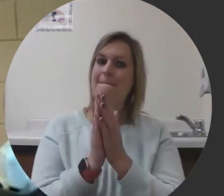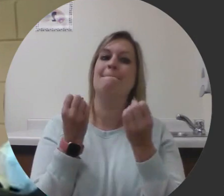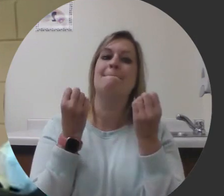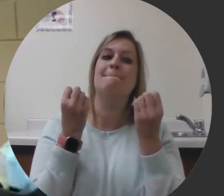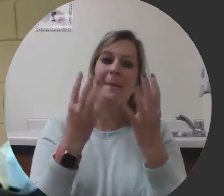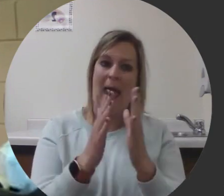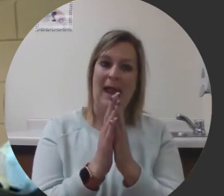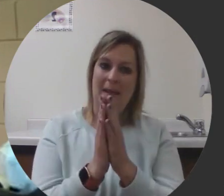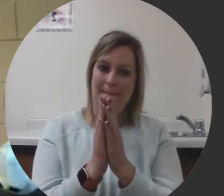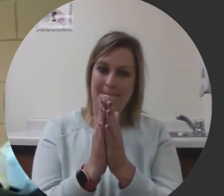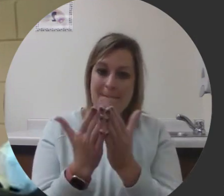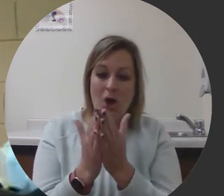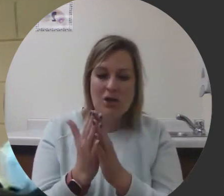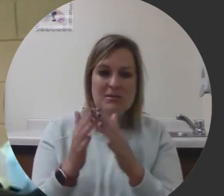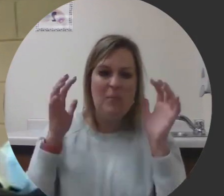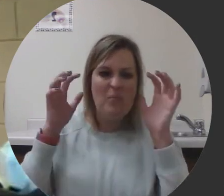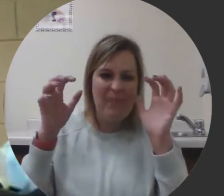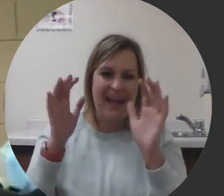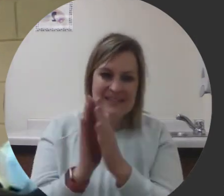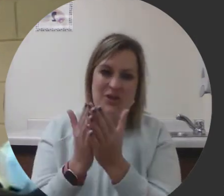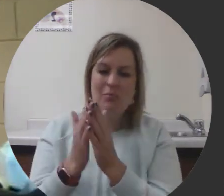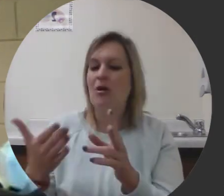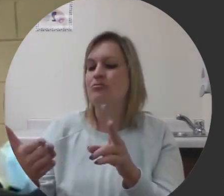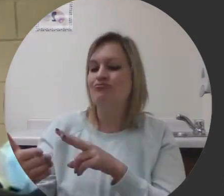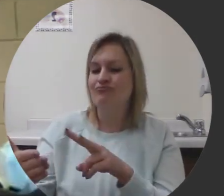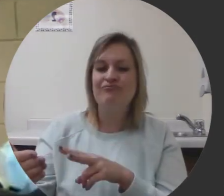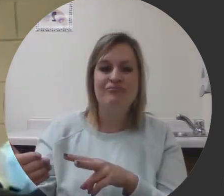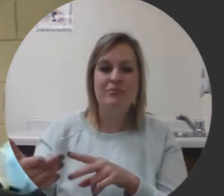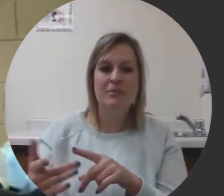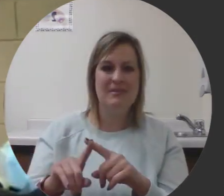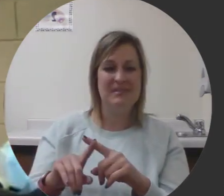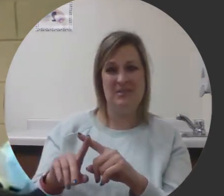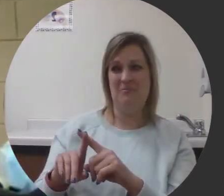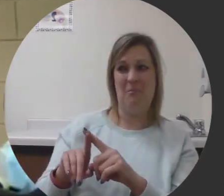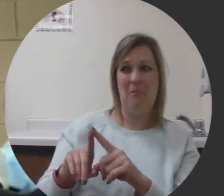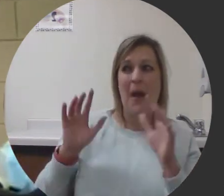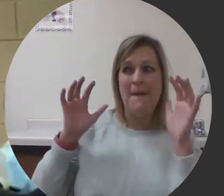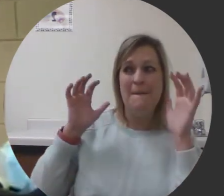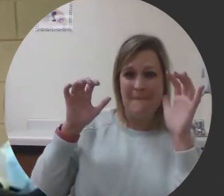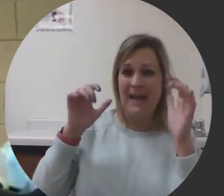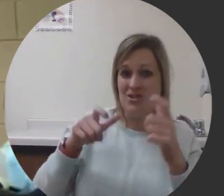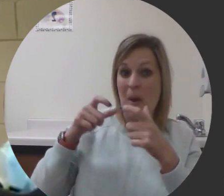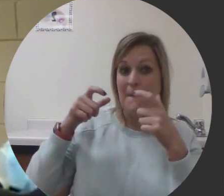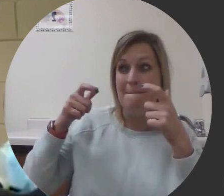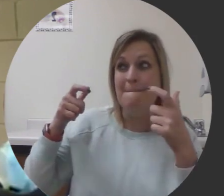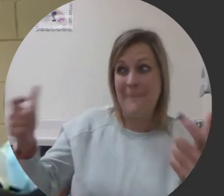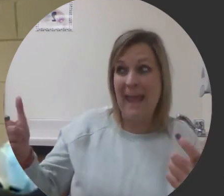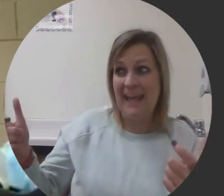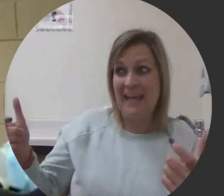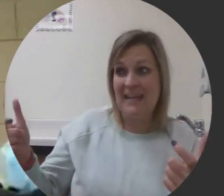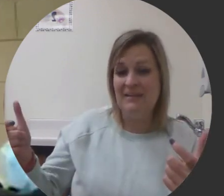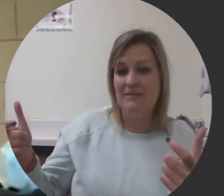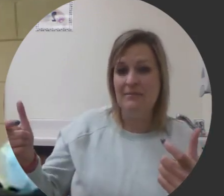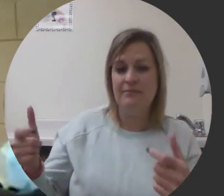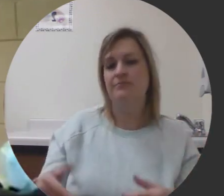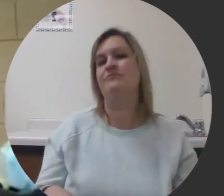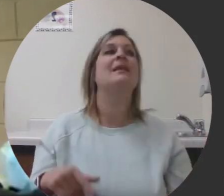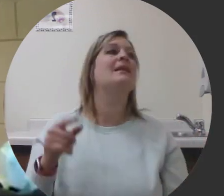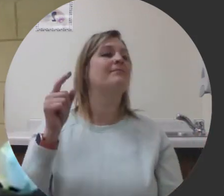obviously this was one of them. But monsters are big, Kirsty said. Angus sighed. This isn't